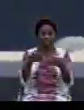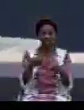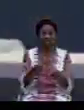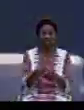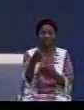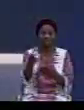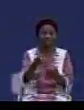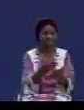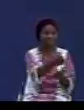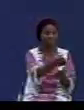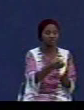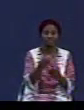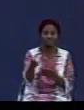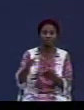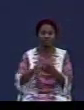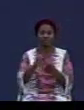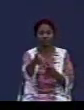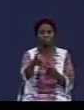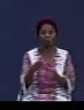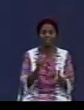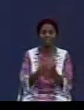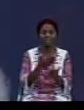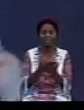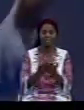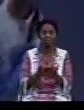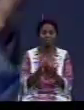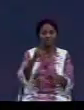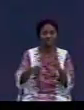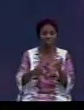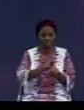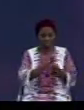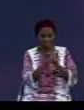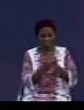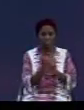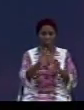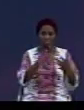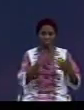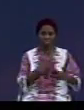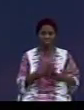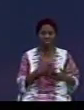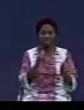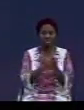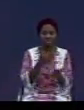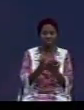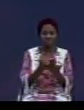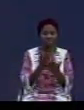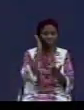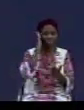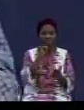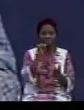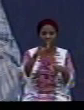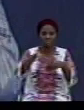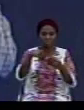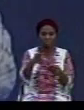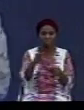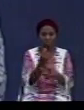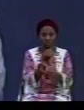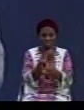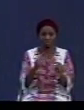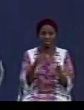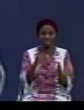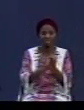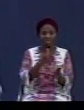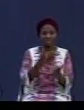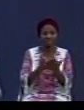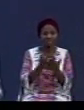throw it at you. That money will not change your heart. That money will not give you salvation. That money will not give you a